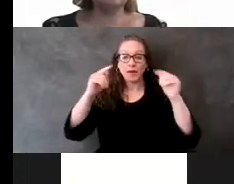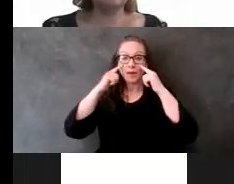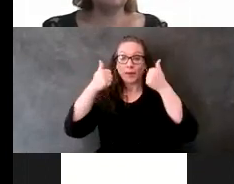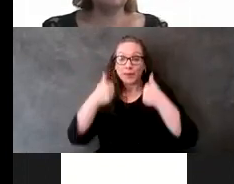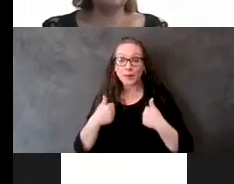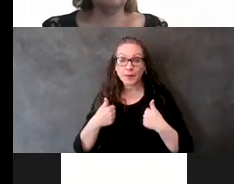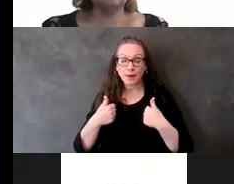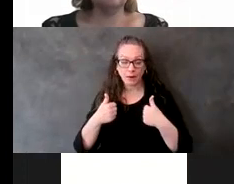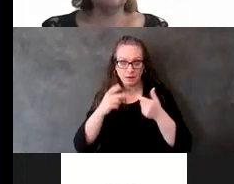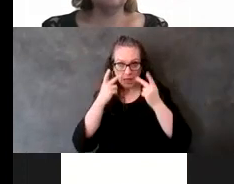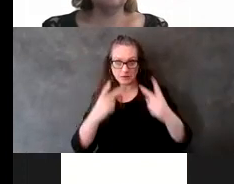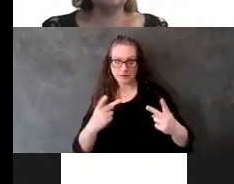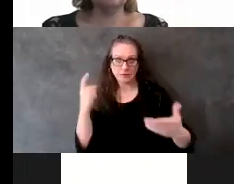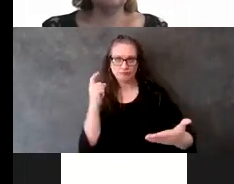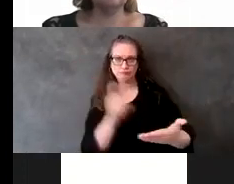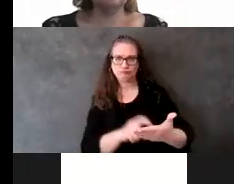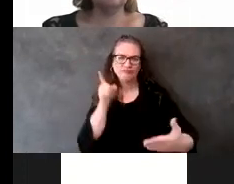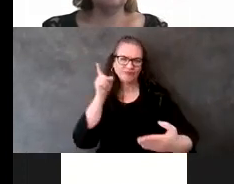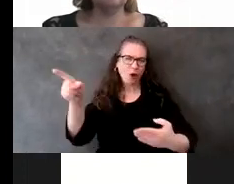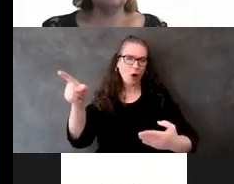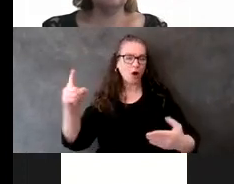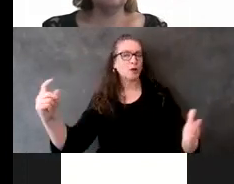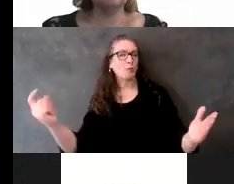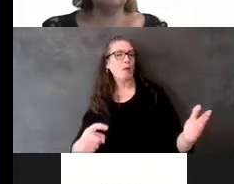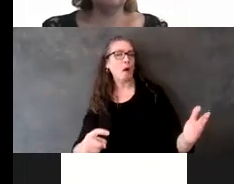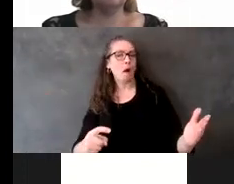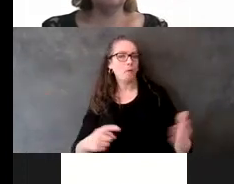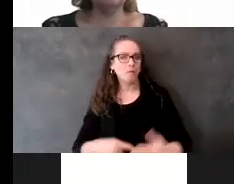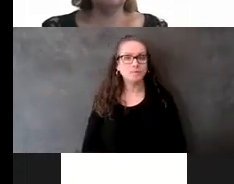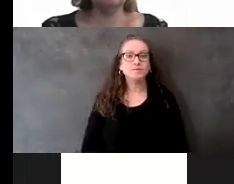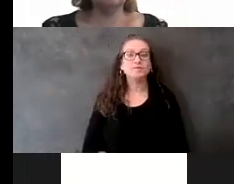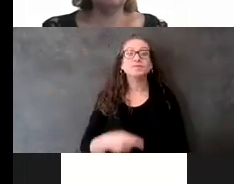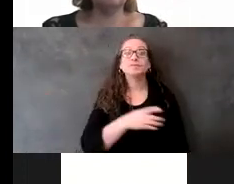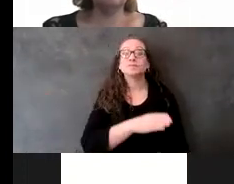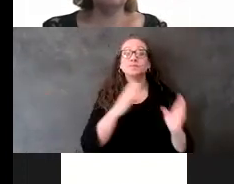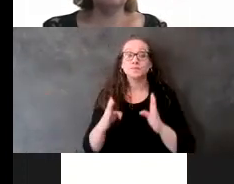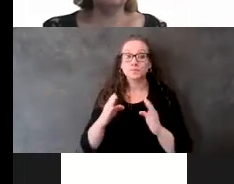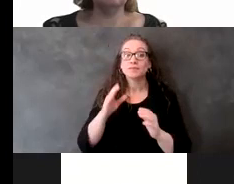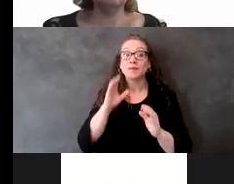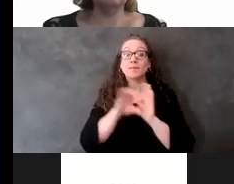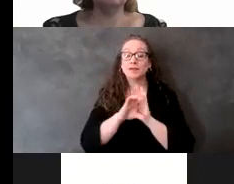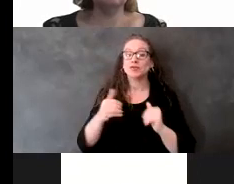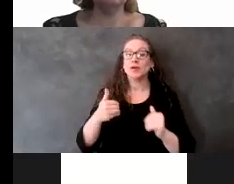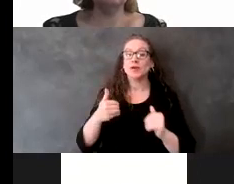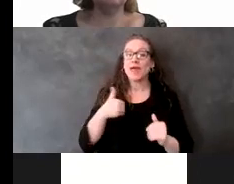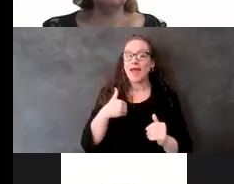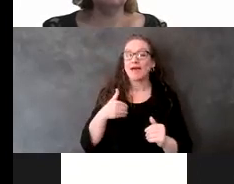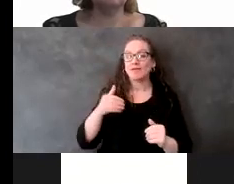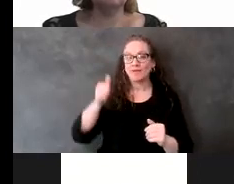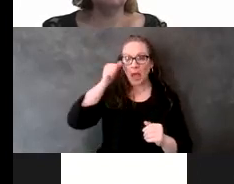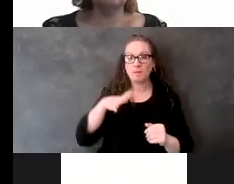So in this picture, we have a man who is using a cane, a blind person's cane,